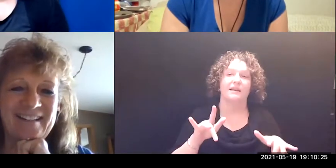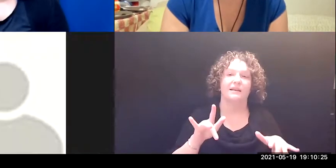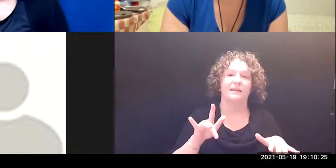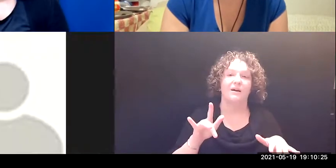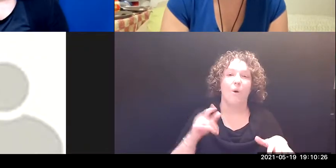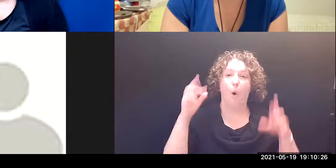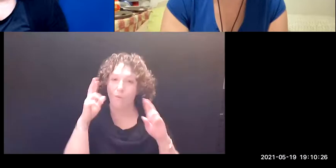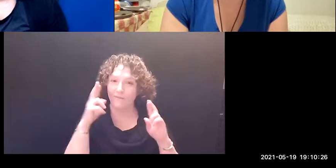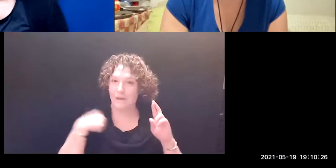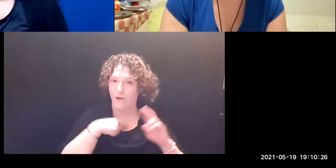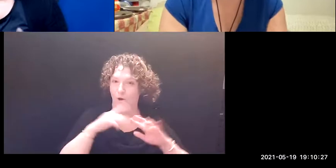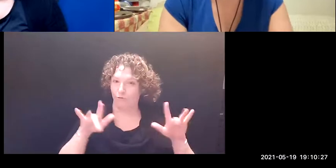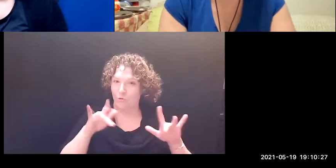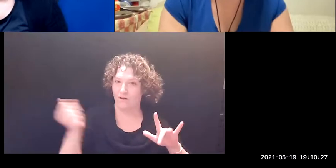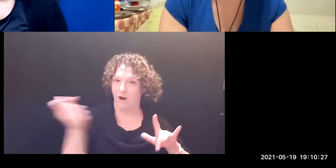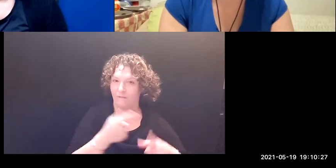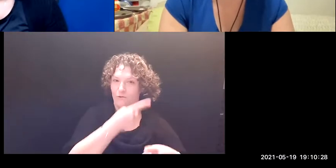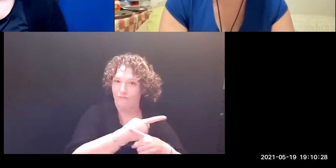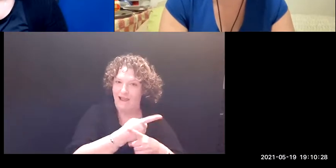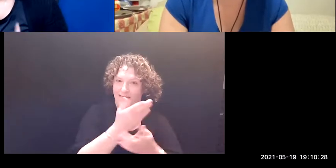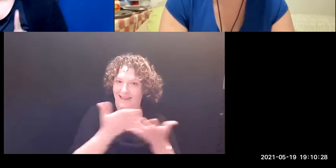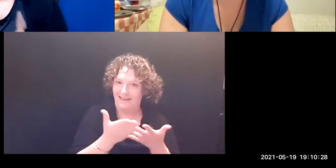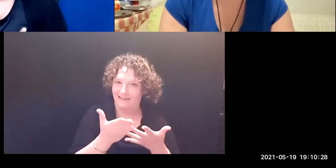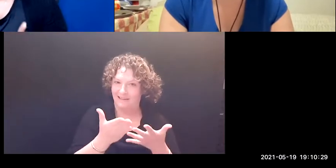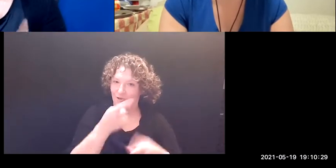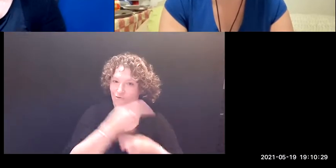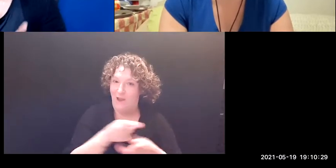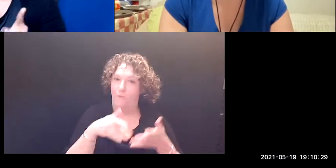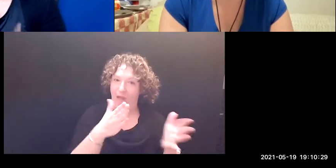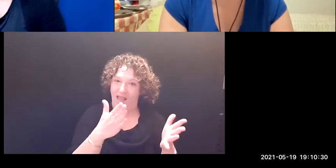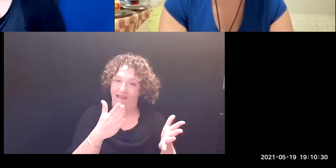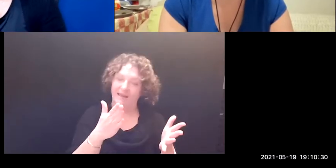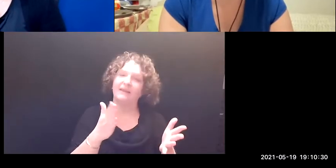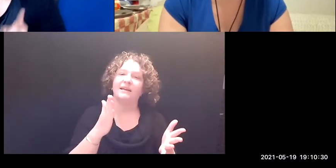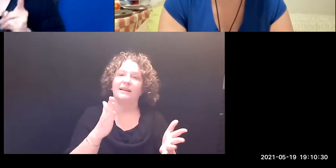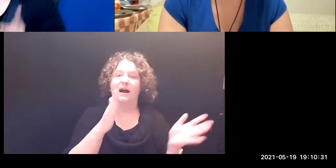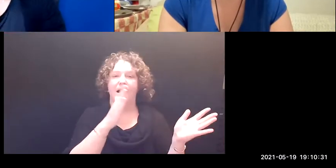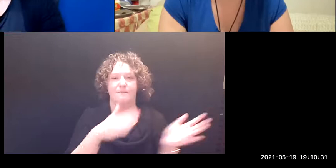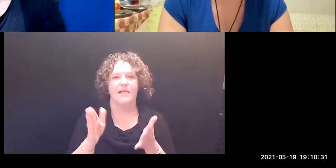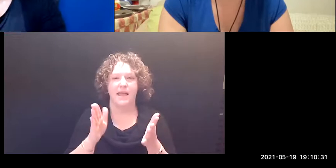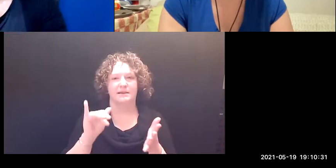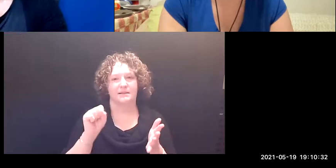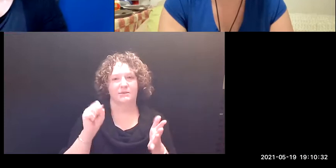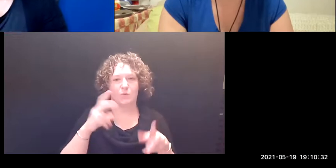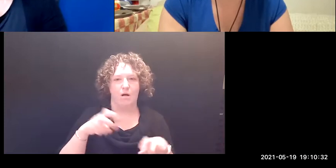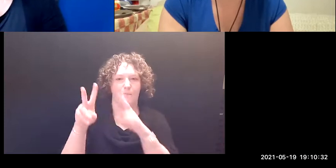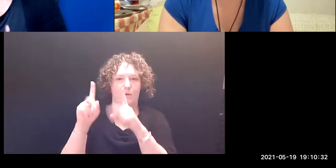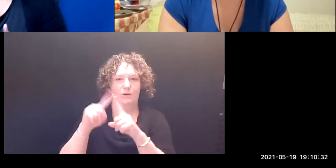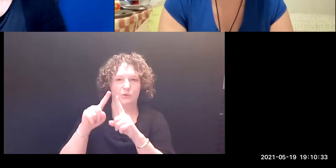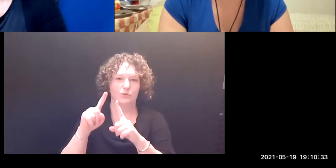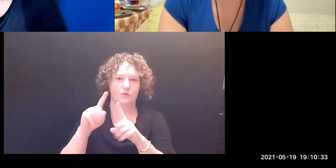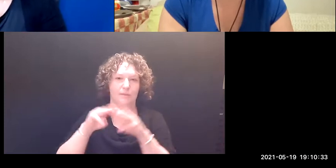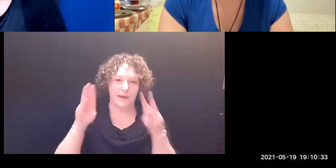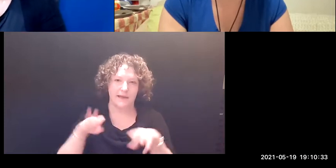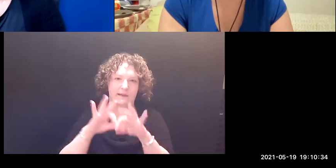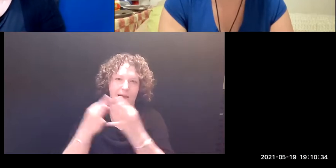Yes, we do. We are recording this, and hopefully we're recording all of the right things in the right way. Our